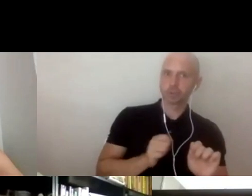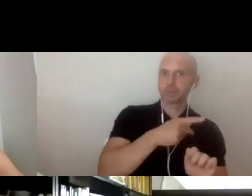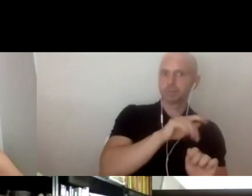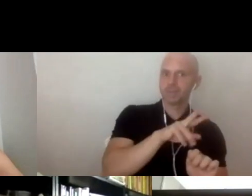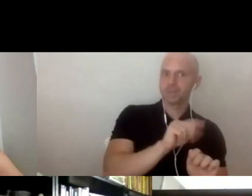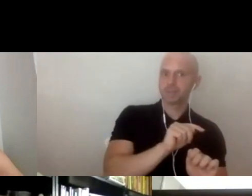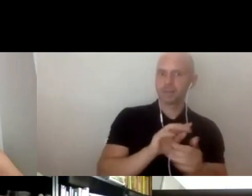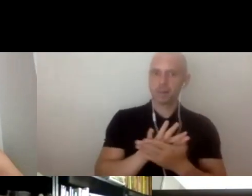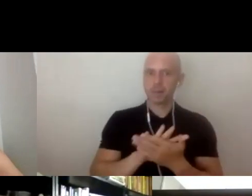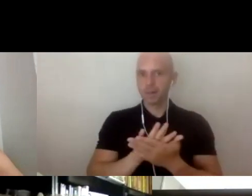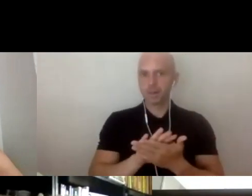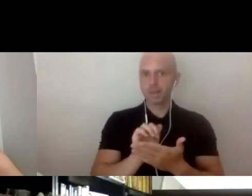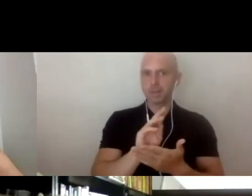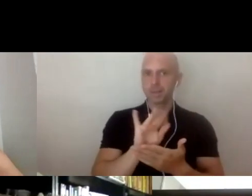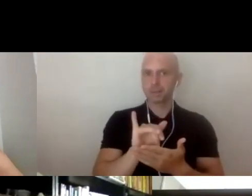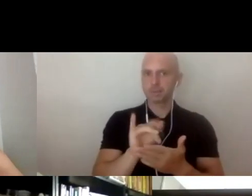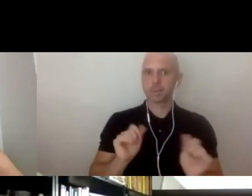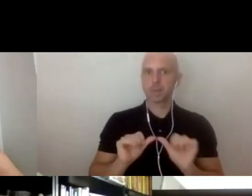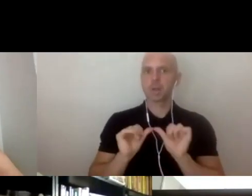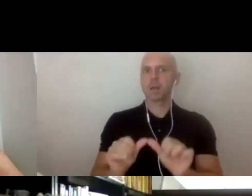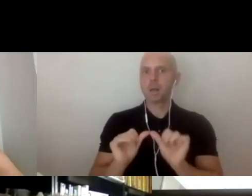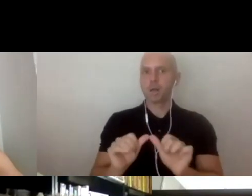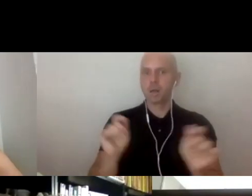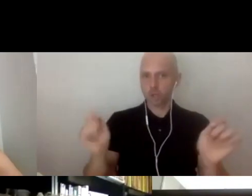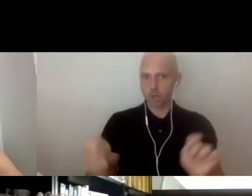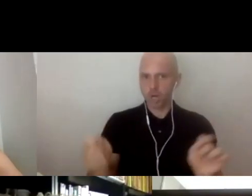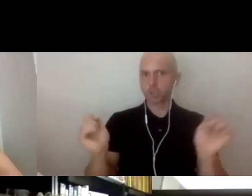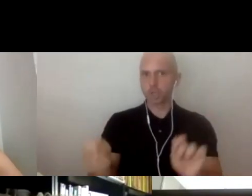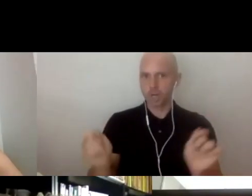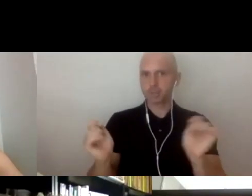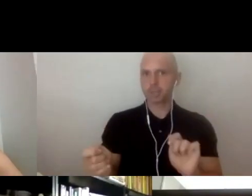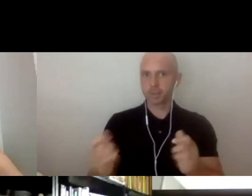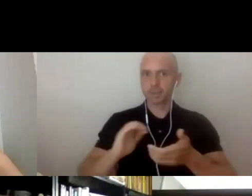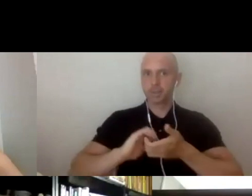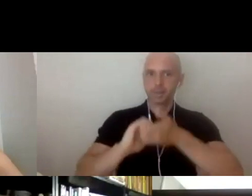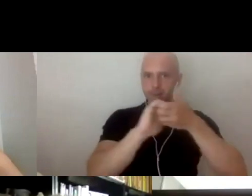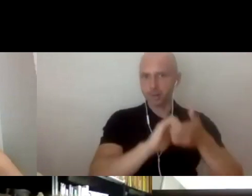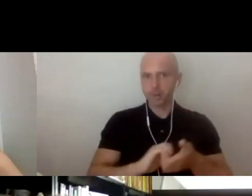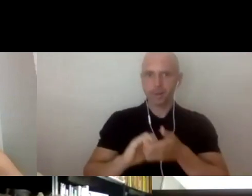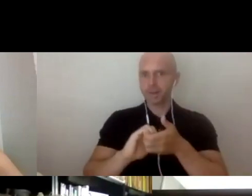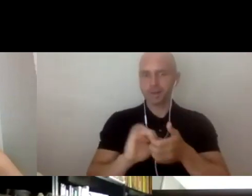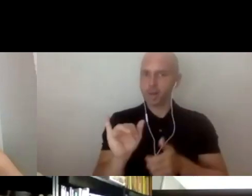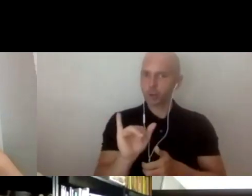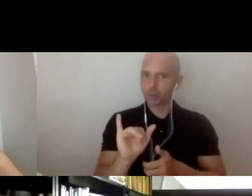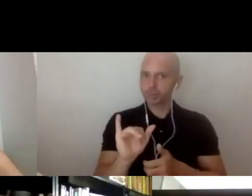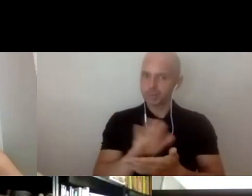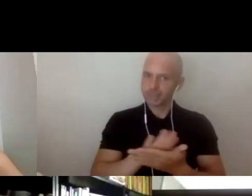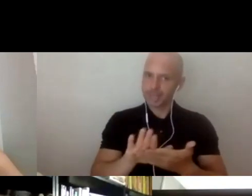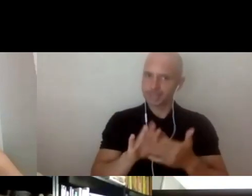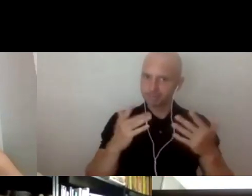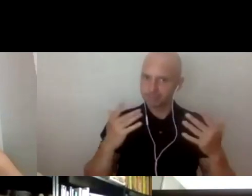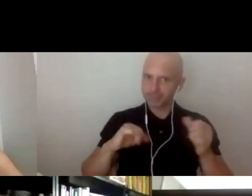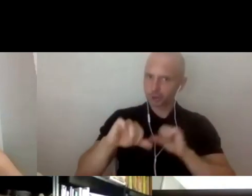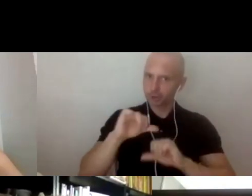ambiguity, constant change, collaboration, and be nice to each other. And please,